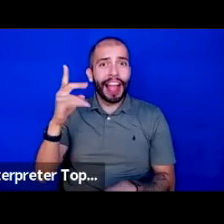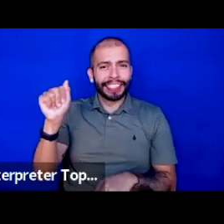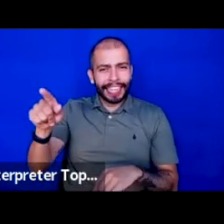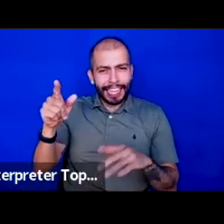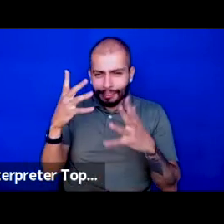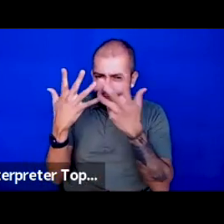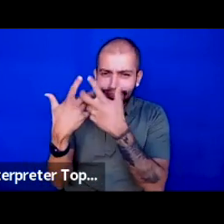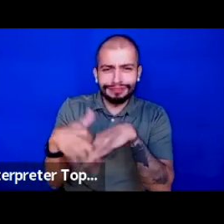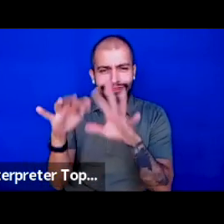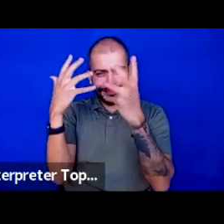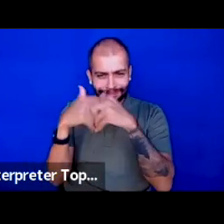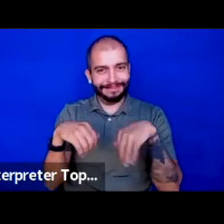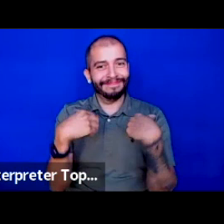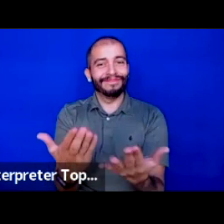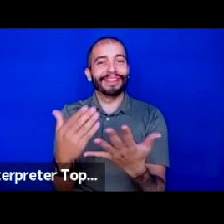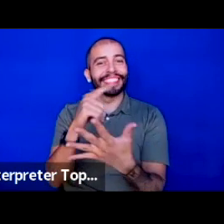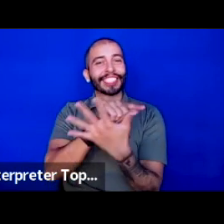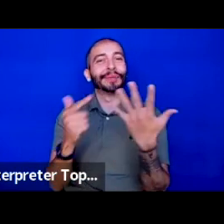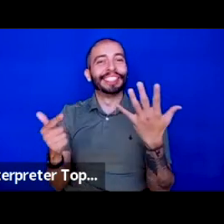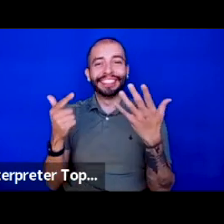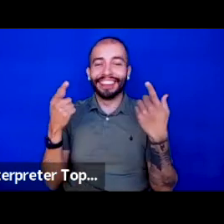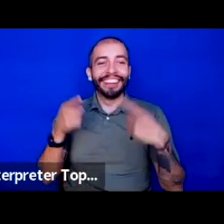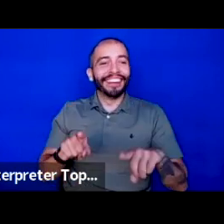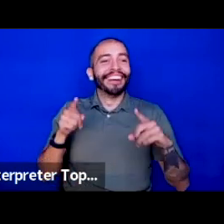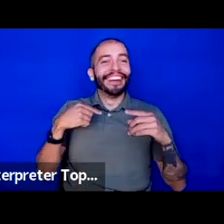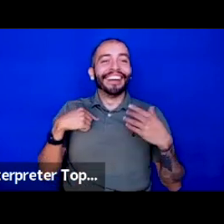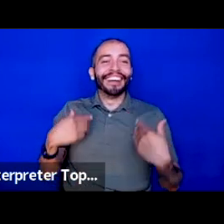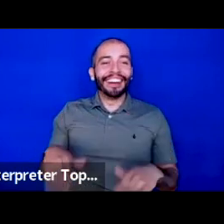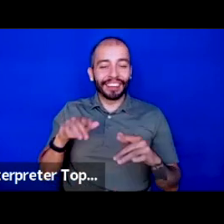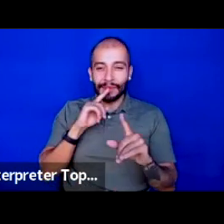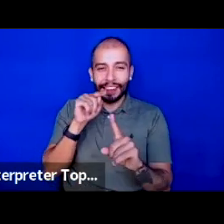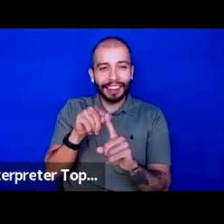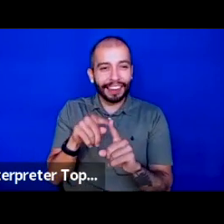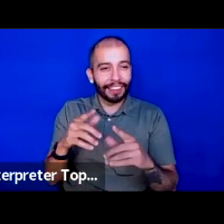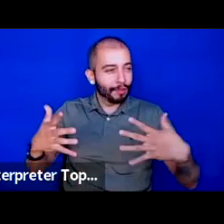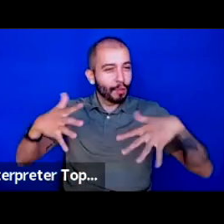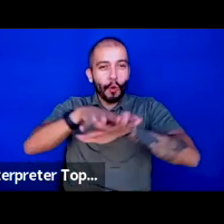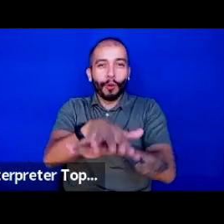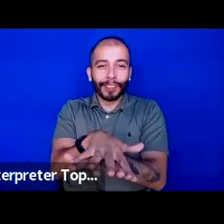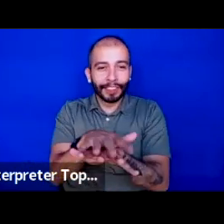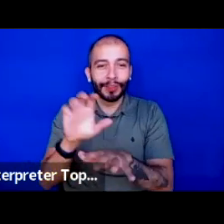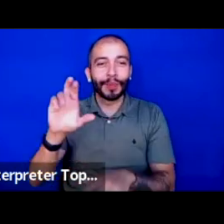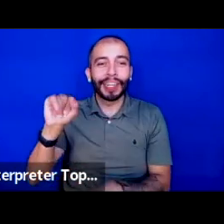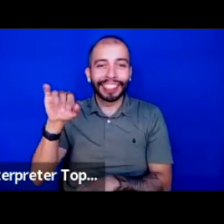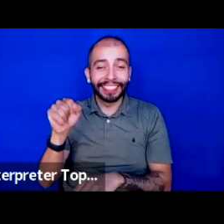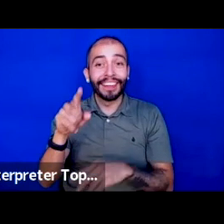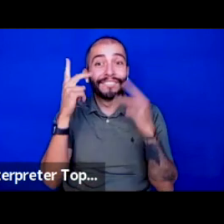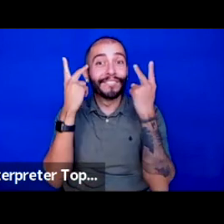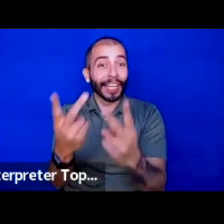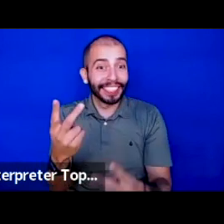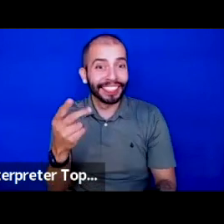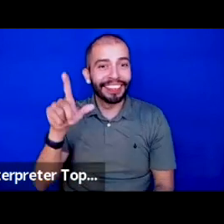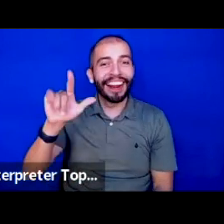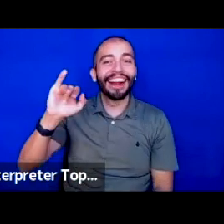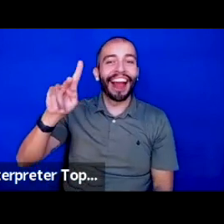for Collective Care. You can visit the link that's going to be dropped in the chat. Part of why I'm really excited to share this all with you, and you